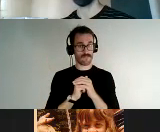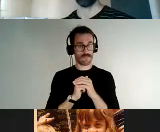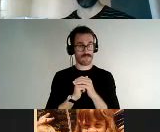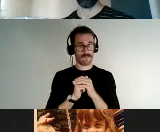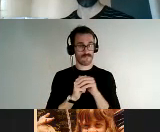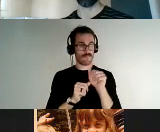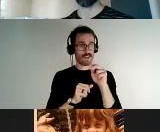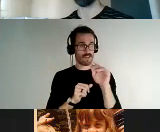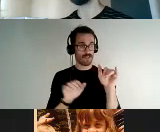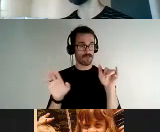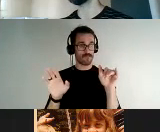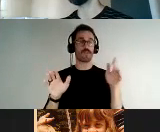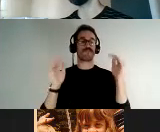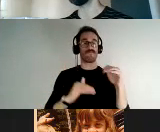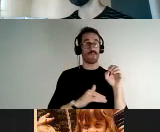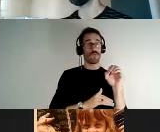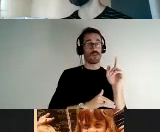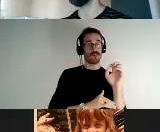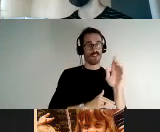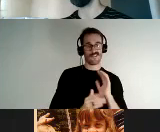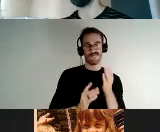Okay. Sorry to